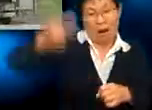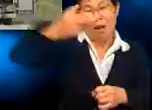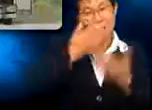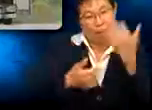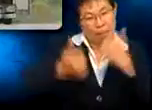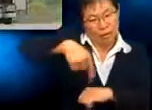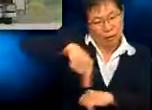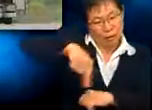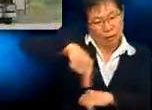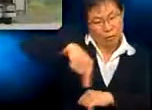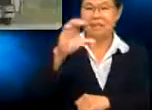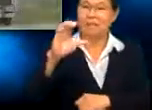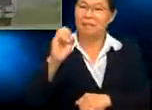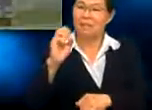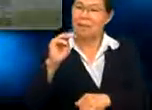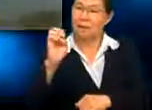quality.